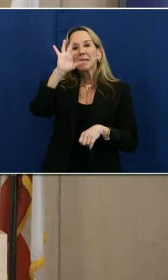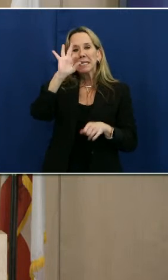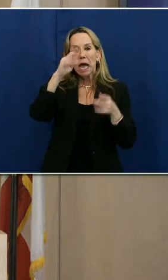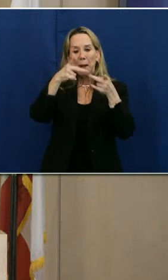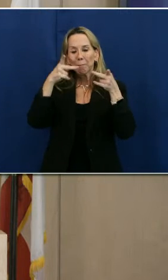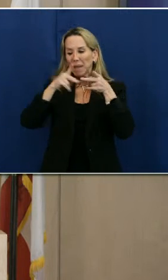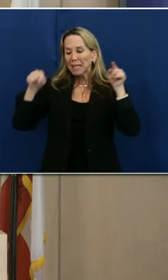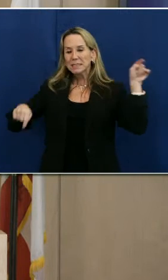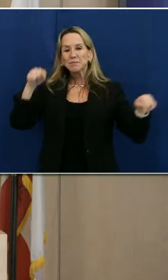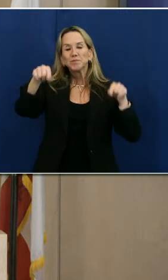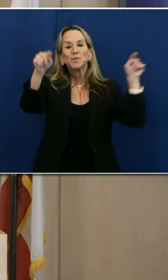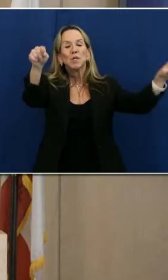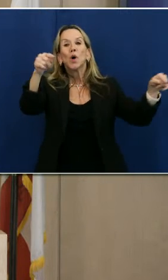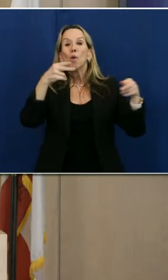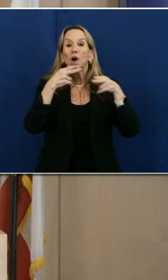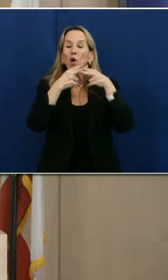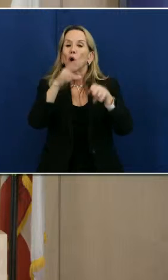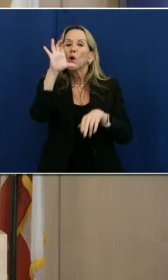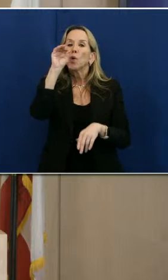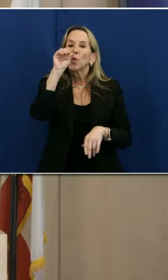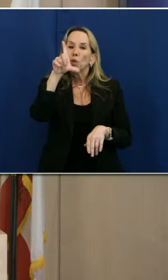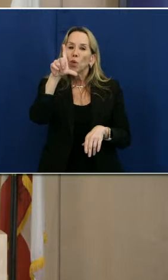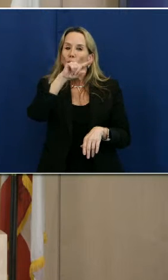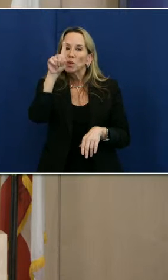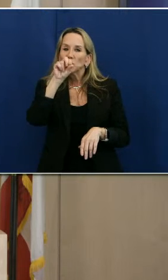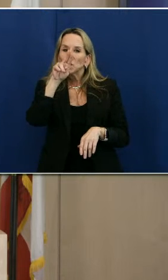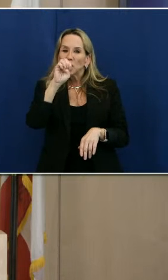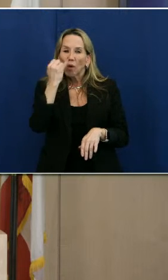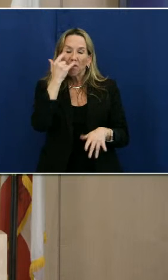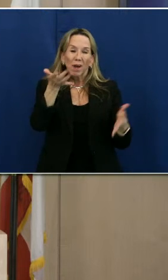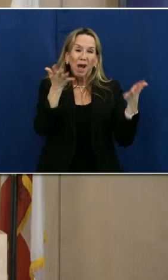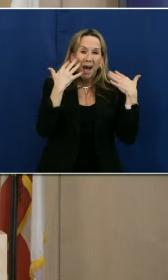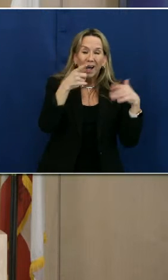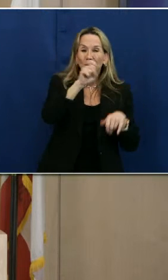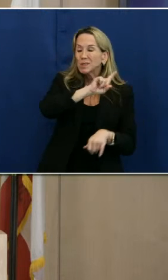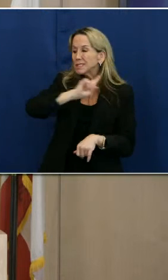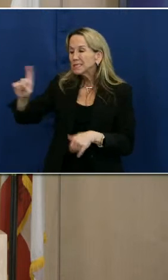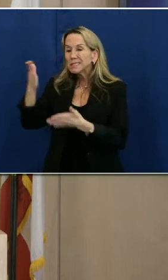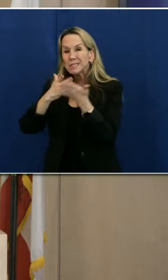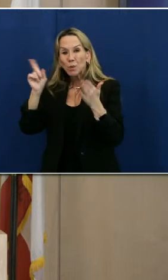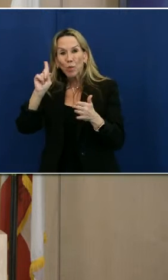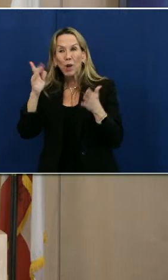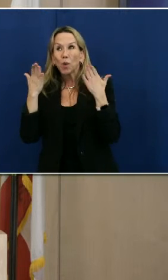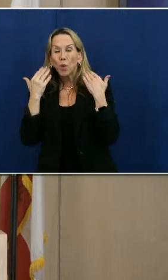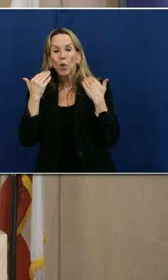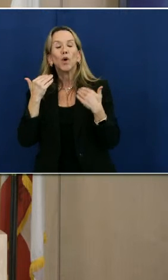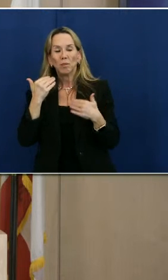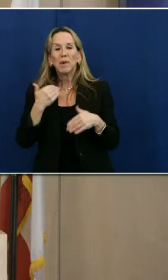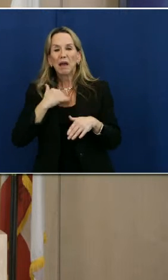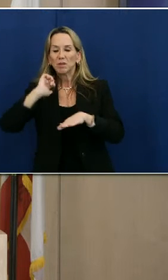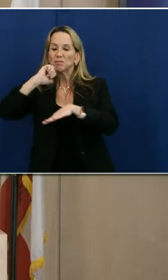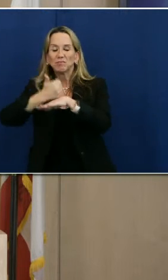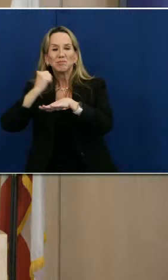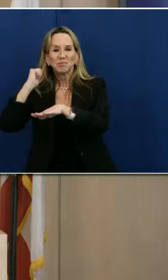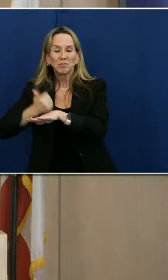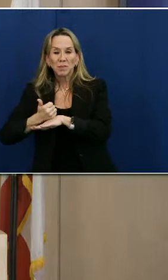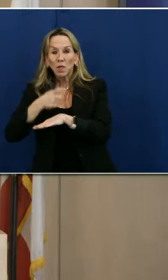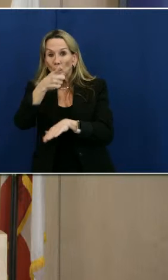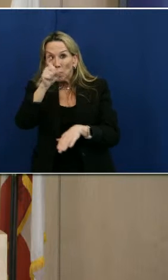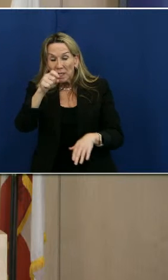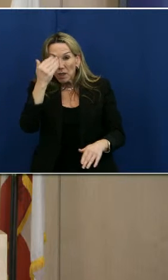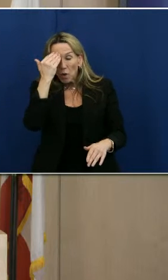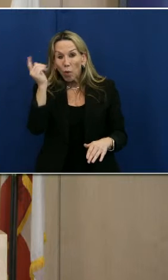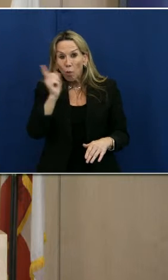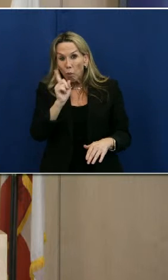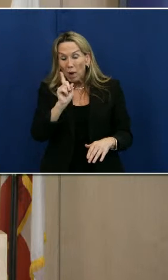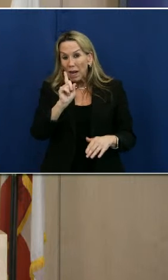open for people who need to escape the heat. COVID safety measures will be in place at these cool zones, and for more information, we